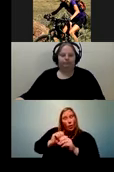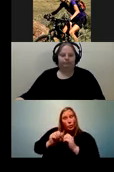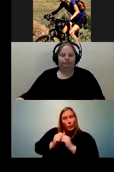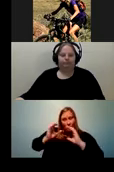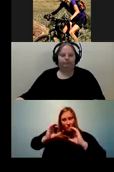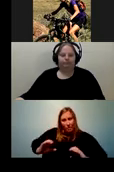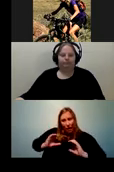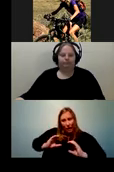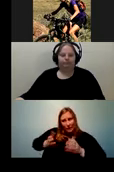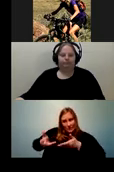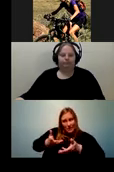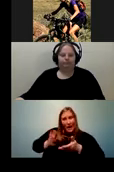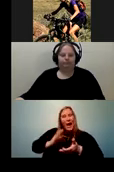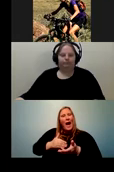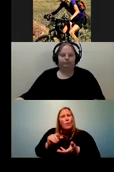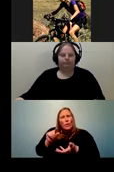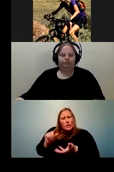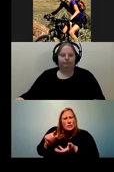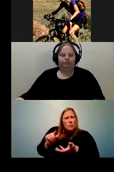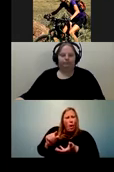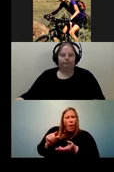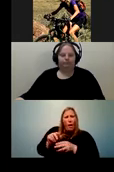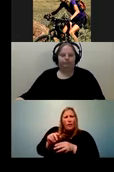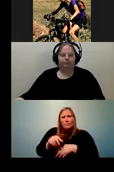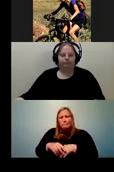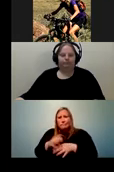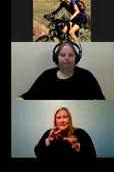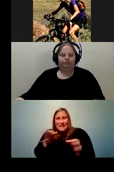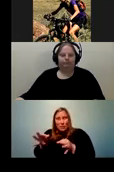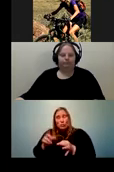can actually have an enormous impact.